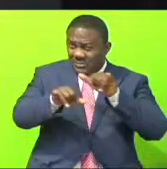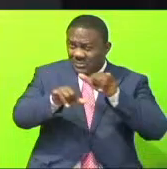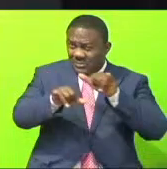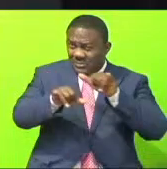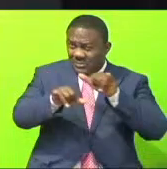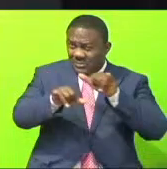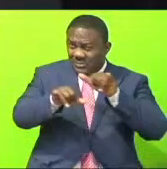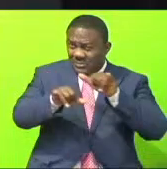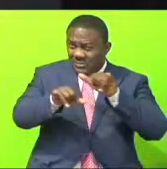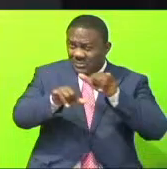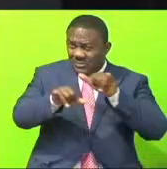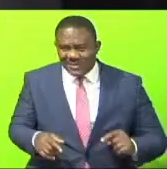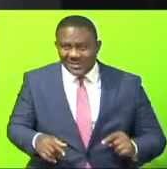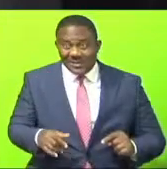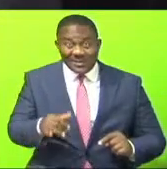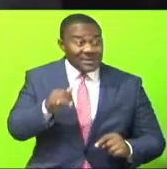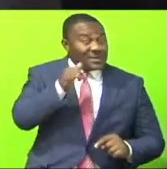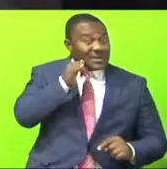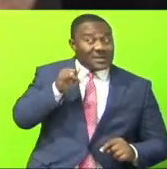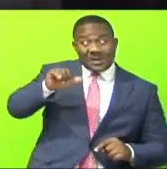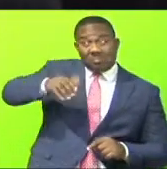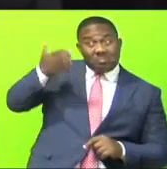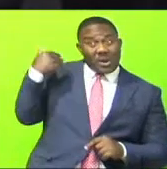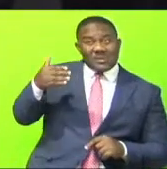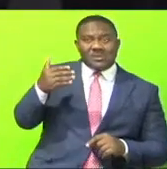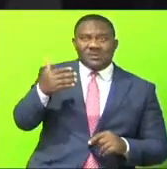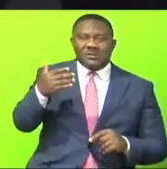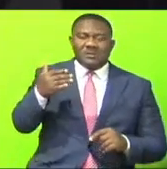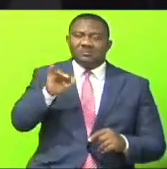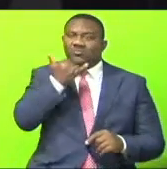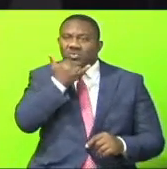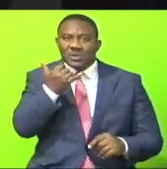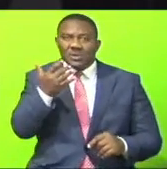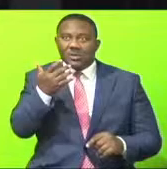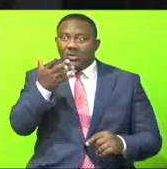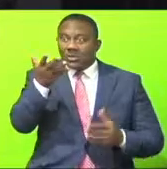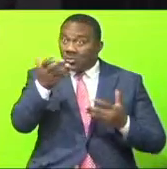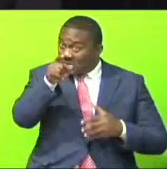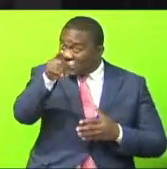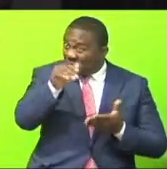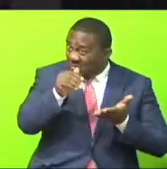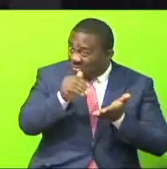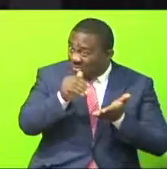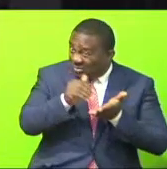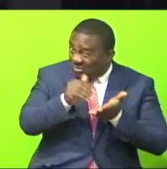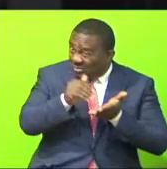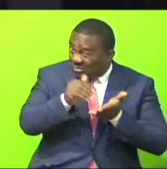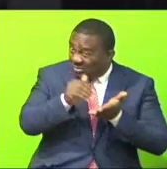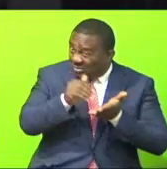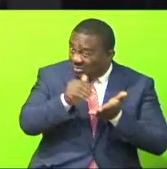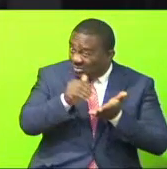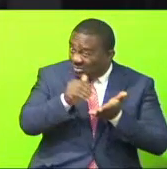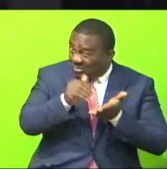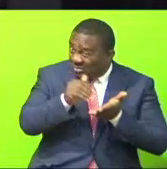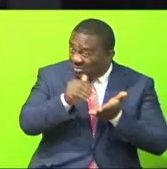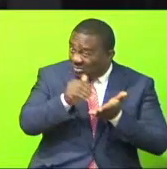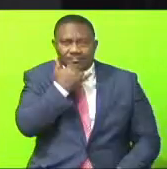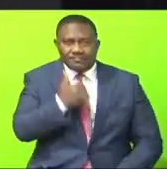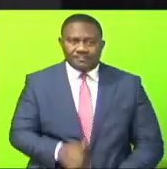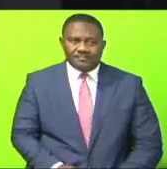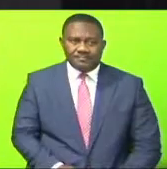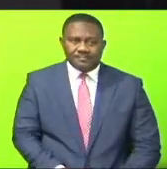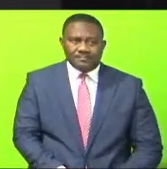his own thinking and distinguish the circumstances, the difference between the situations. This is what we're attempting to do. You